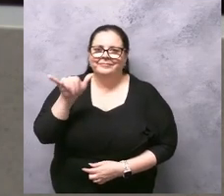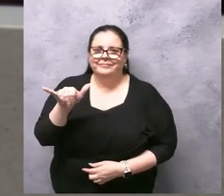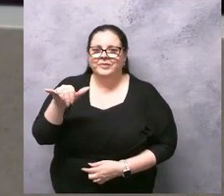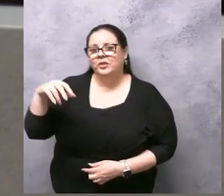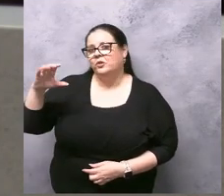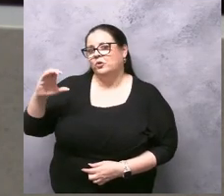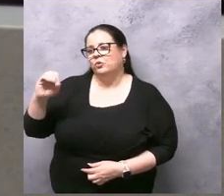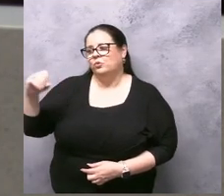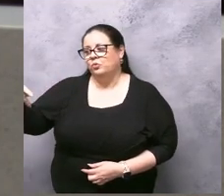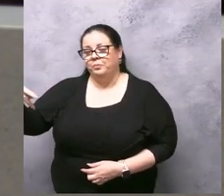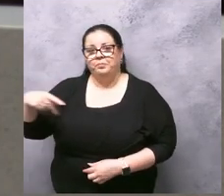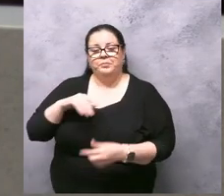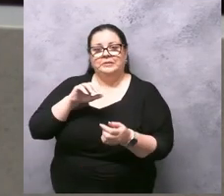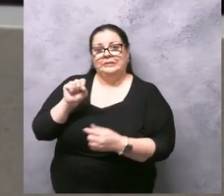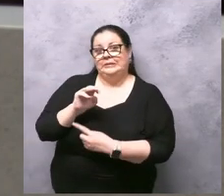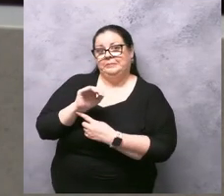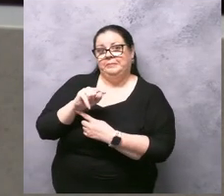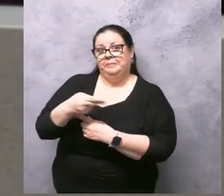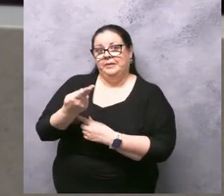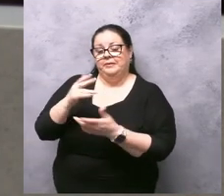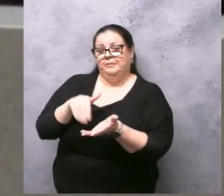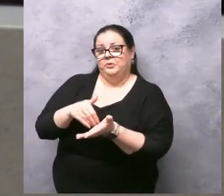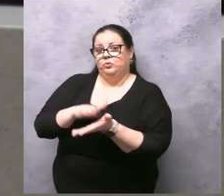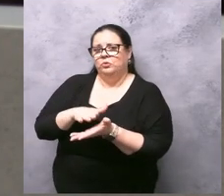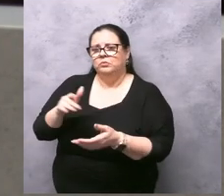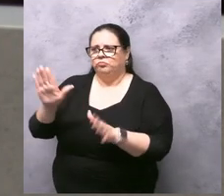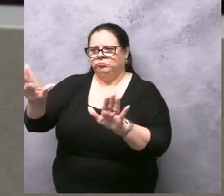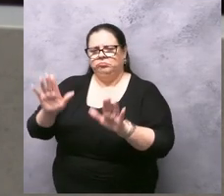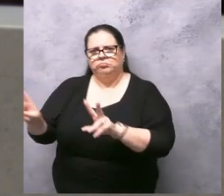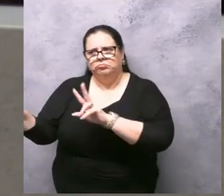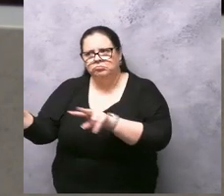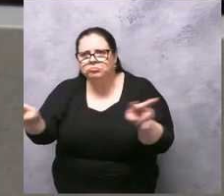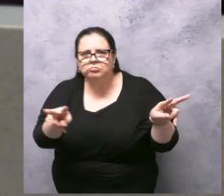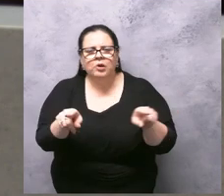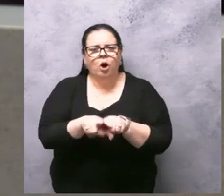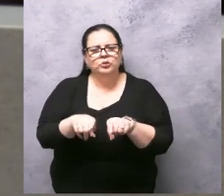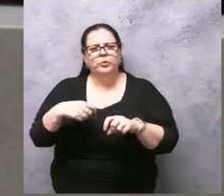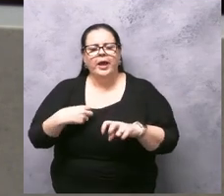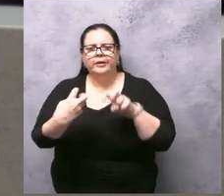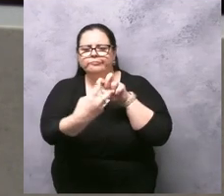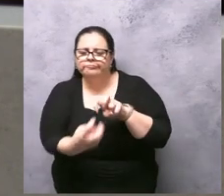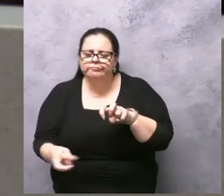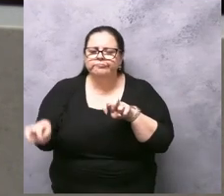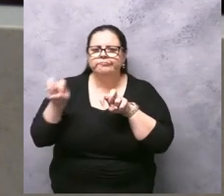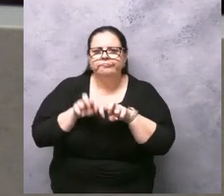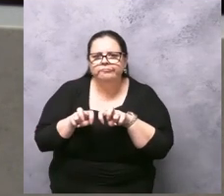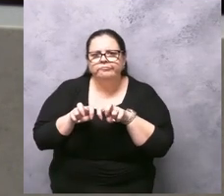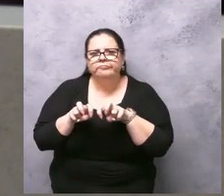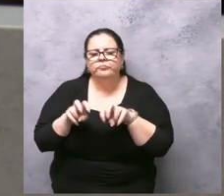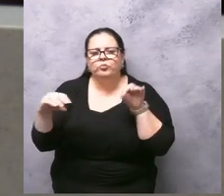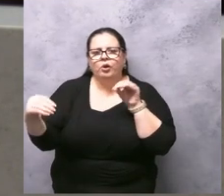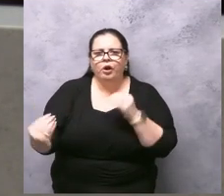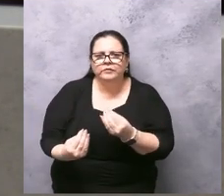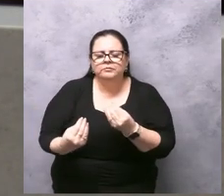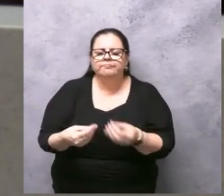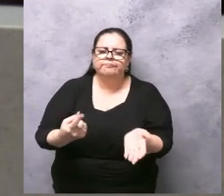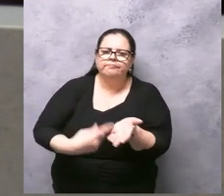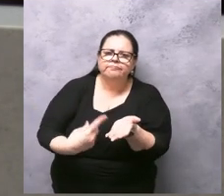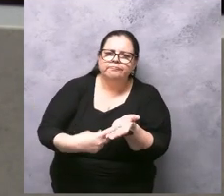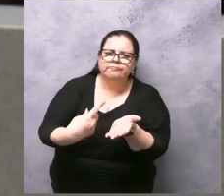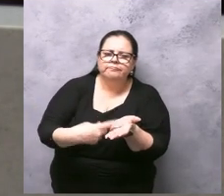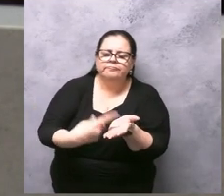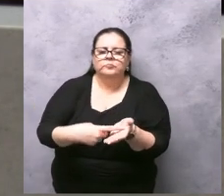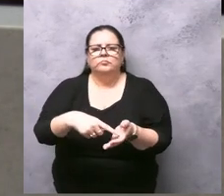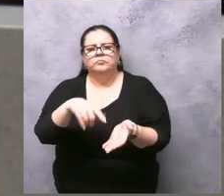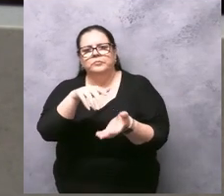School, in addition to a great tour, we had a really nice sit down in her office, and we just talked about the state of public ed and the state